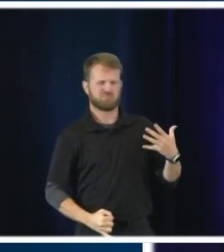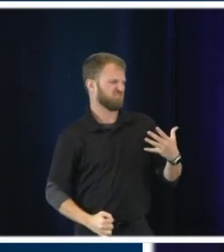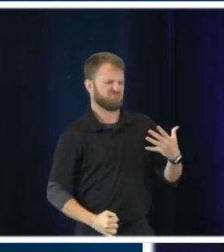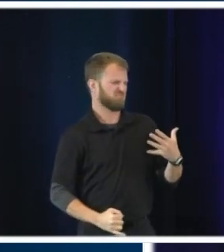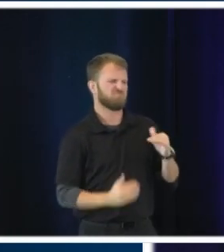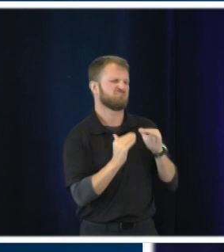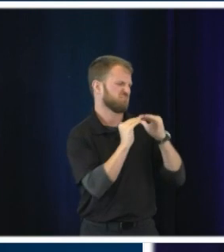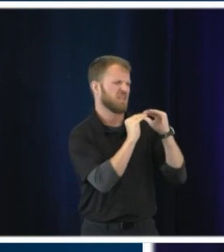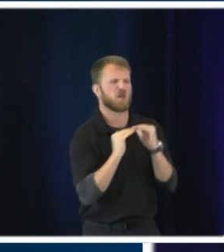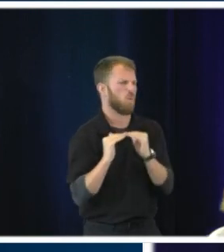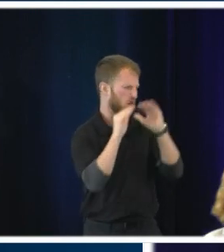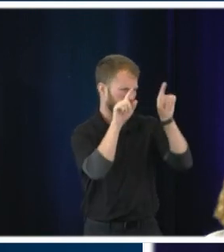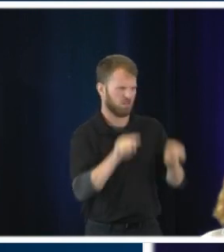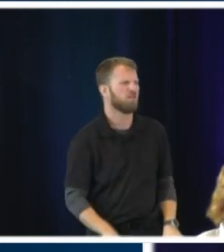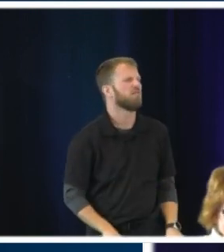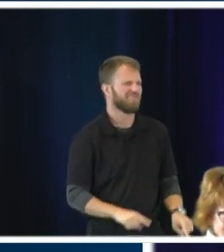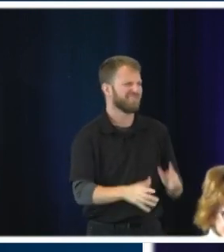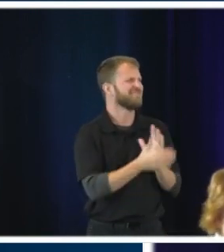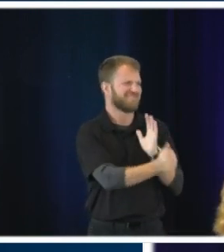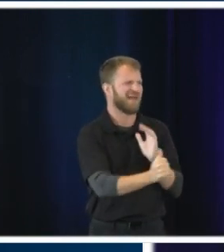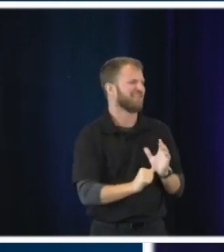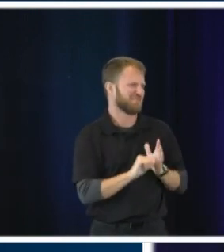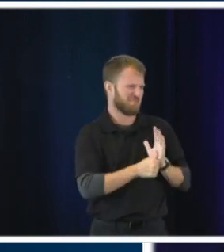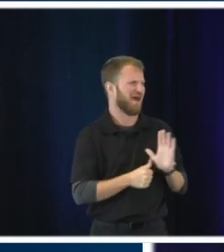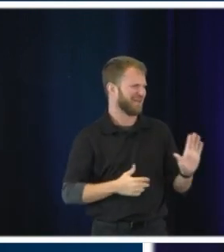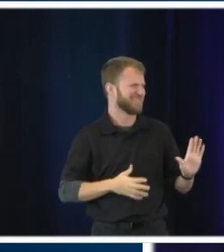equally talented and impressive.